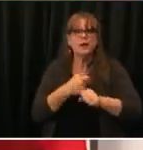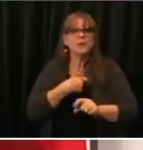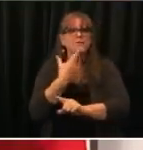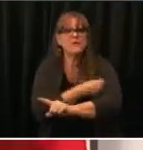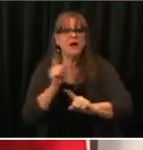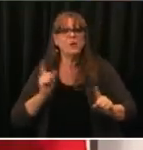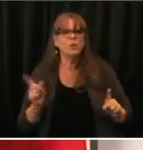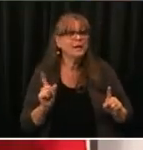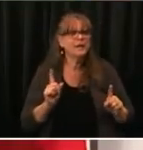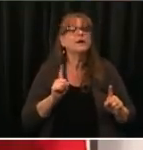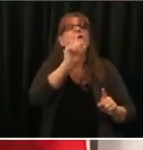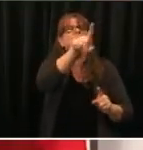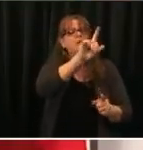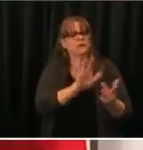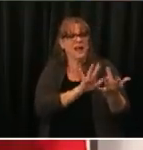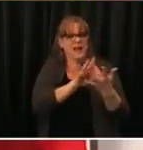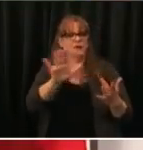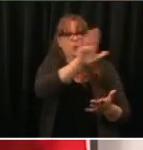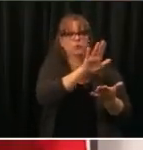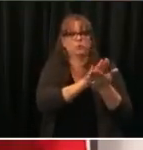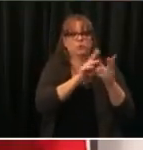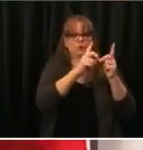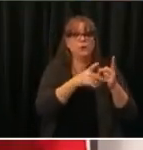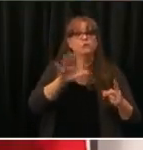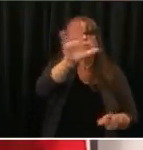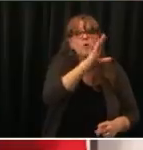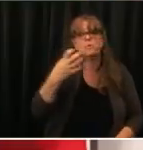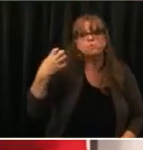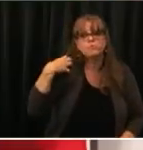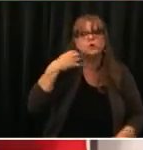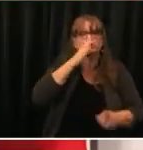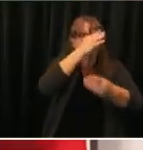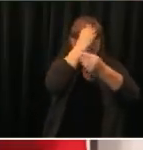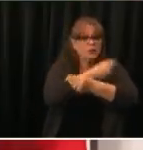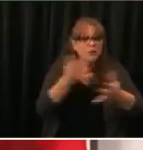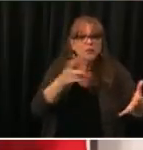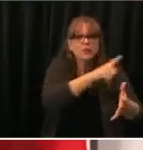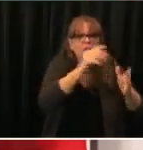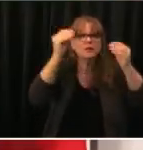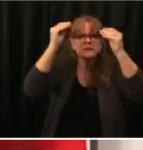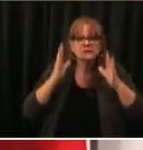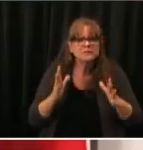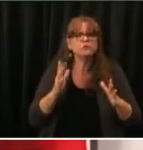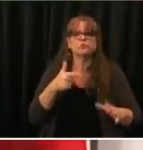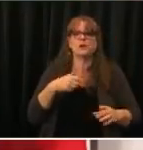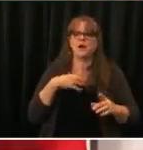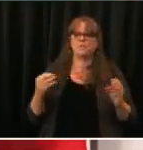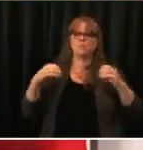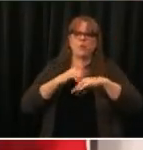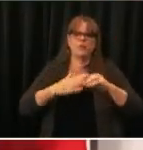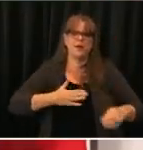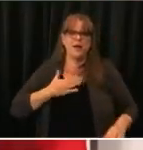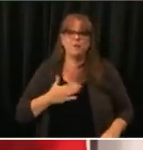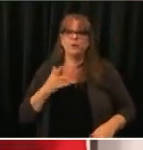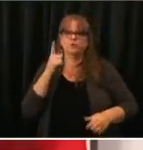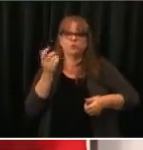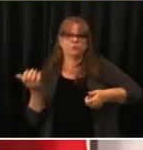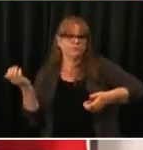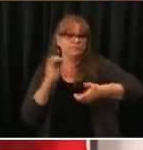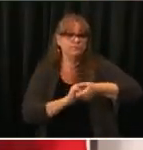employer, through your school, and you'll have that opportunity with the provider or providers that they work with to be able to sign up and